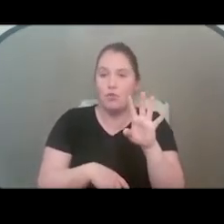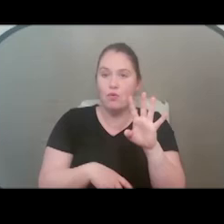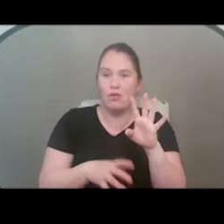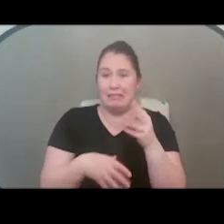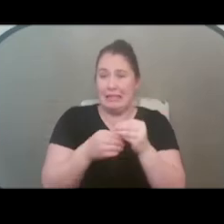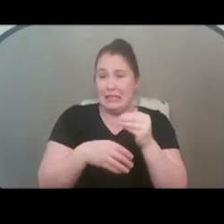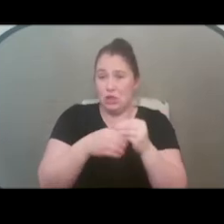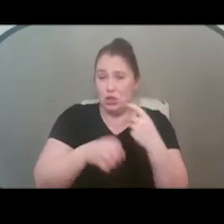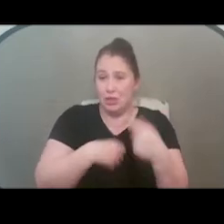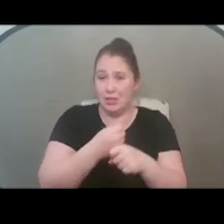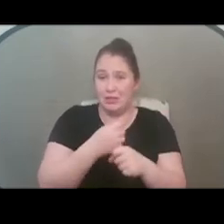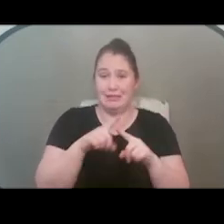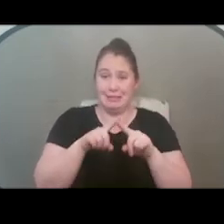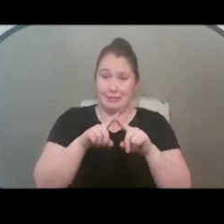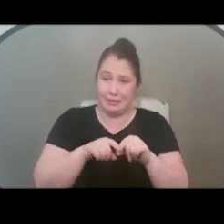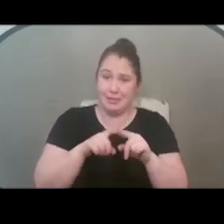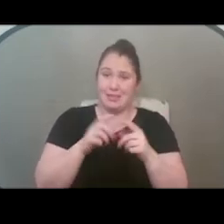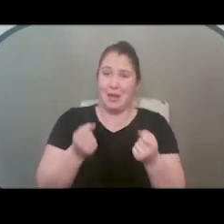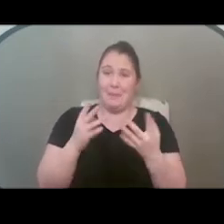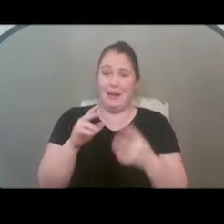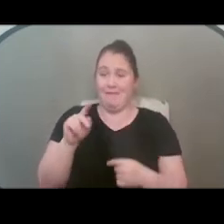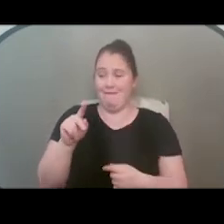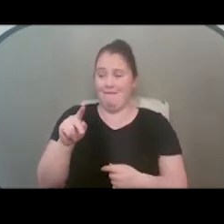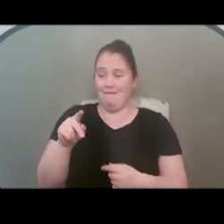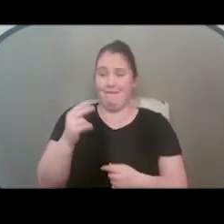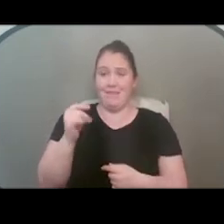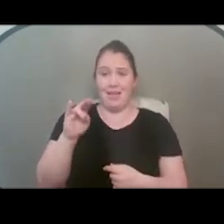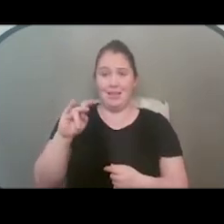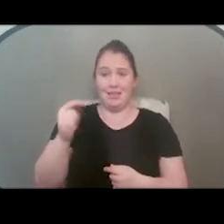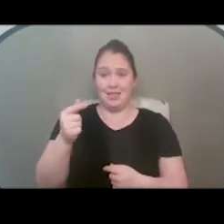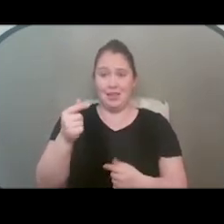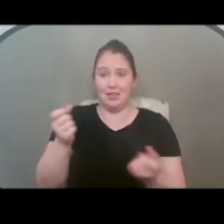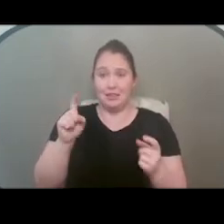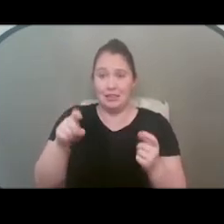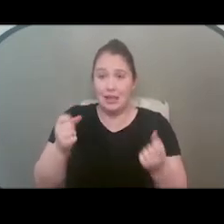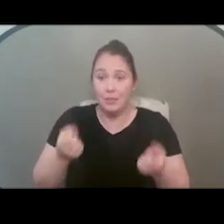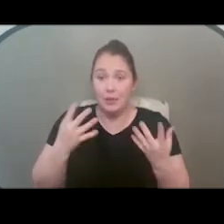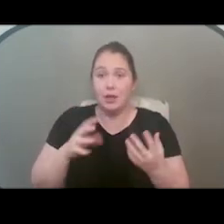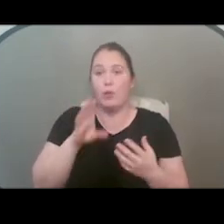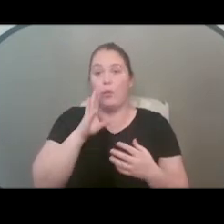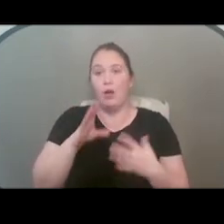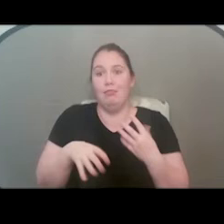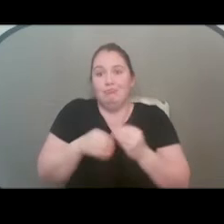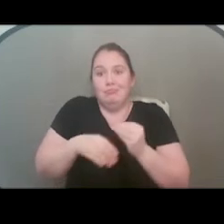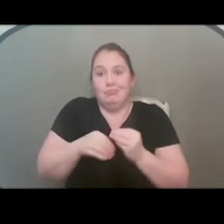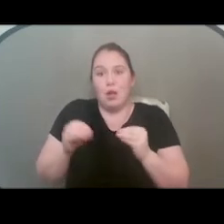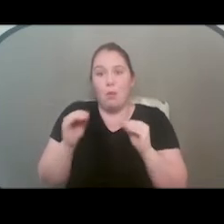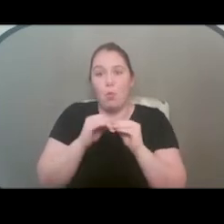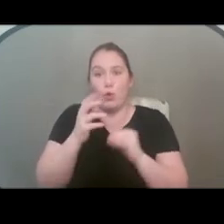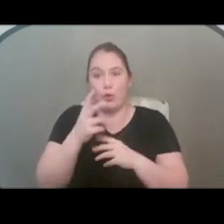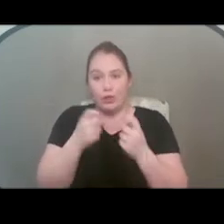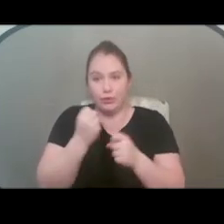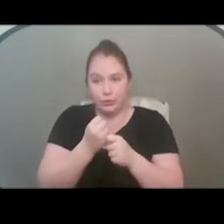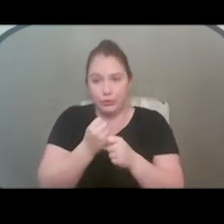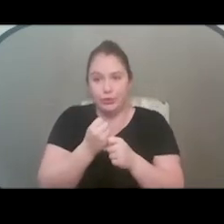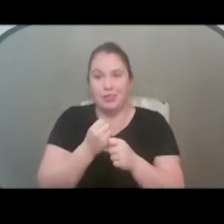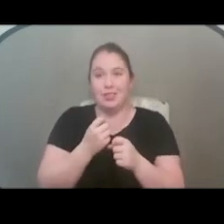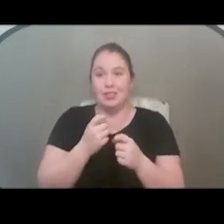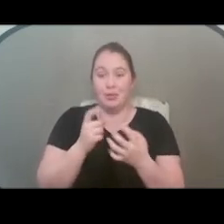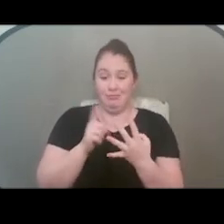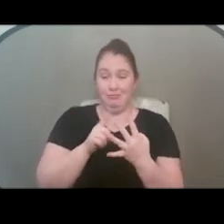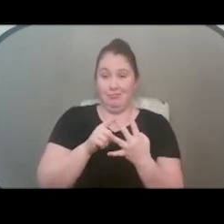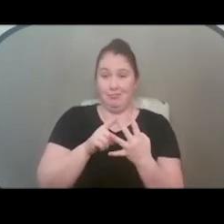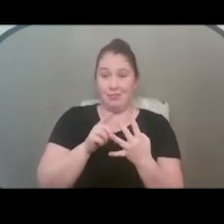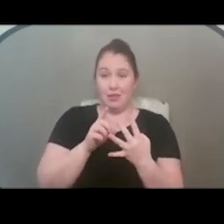facility, depending on the quantity of phasing and everything, that would probably take closer to 3 years. So you'd get something a little bit